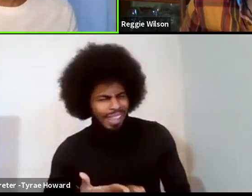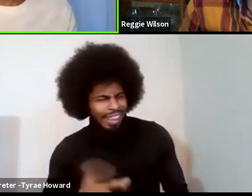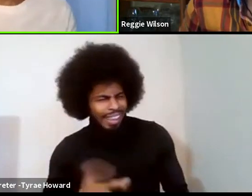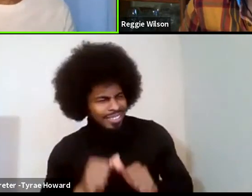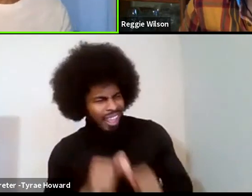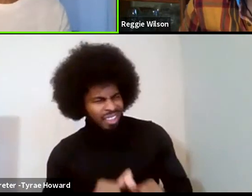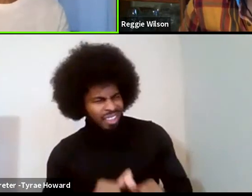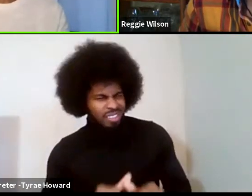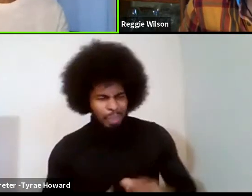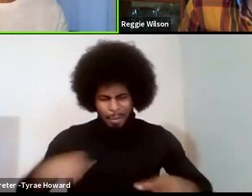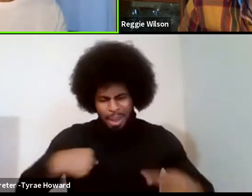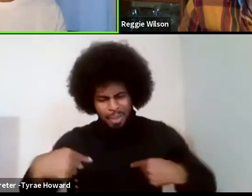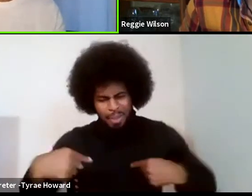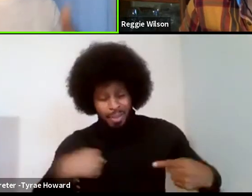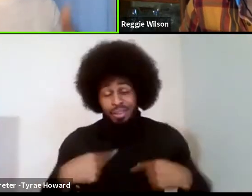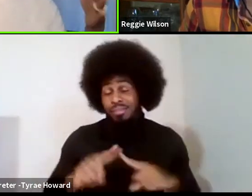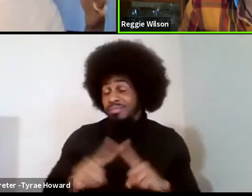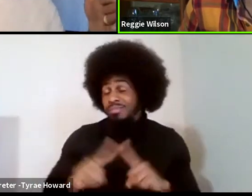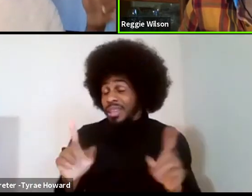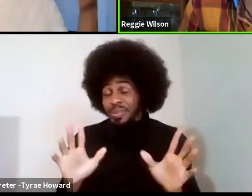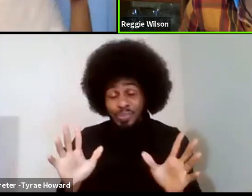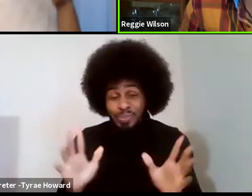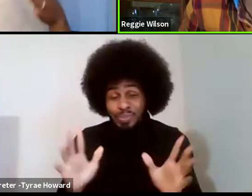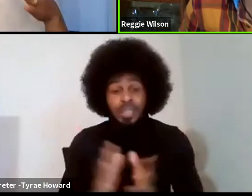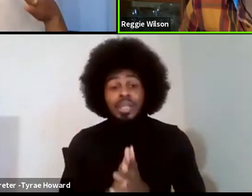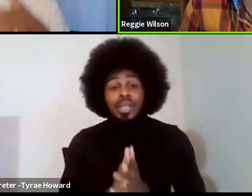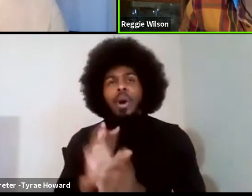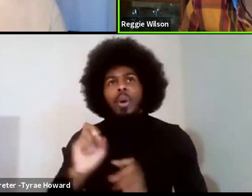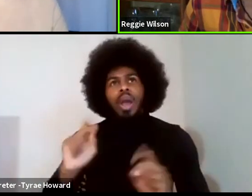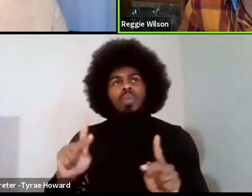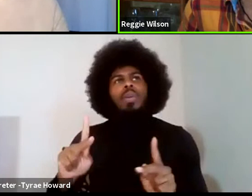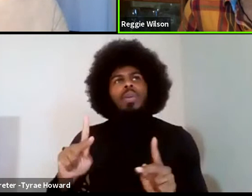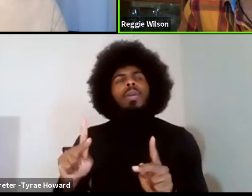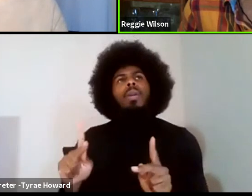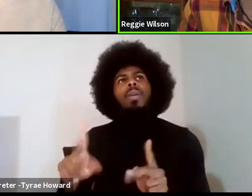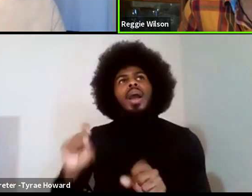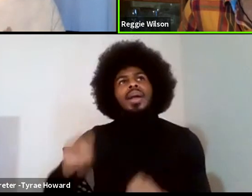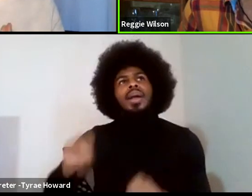to Stephanie then. Let's go back to Stephanie. Well, Stephanie